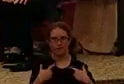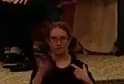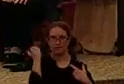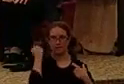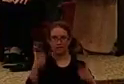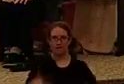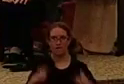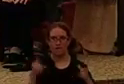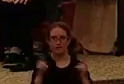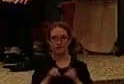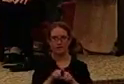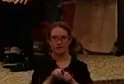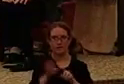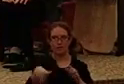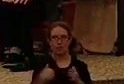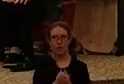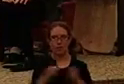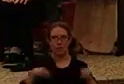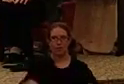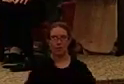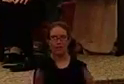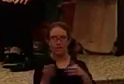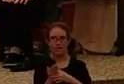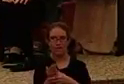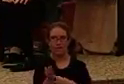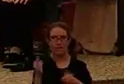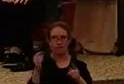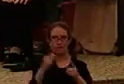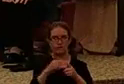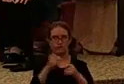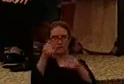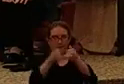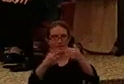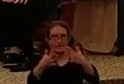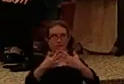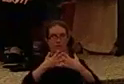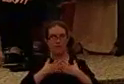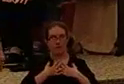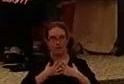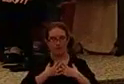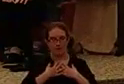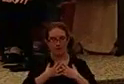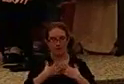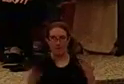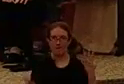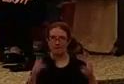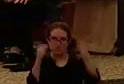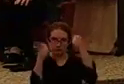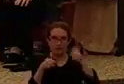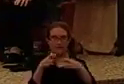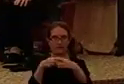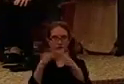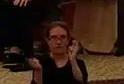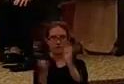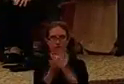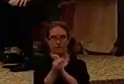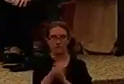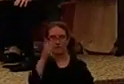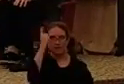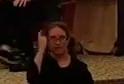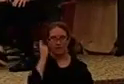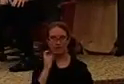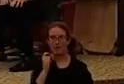the same all the way through up till that last breath. And then they might have tried to repent, but